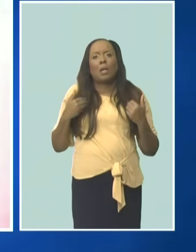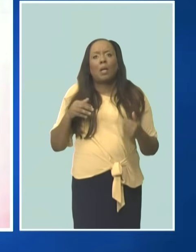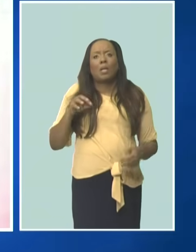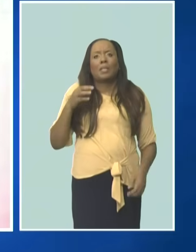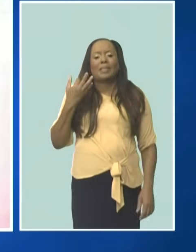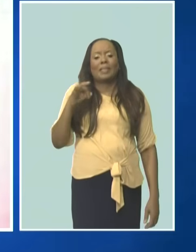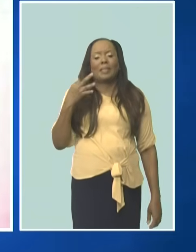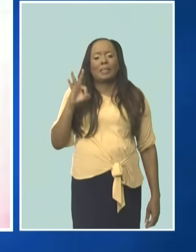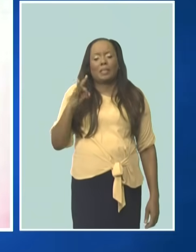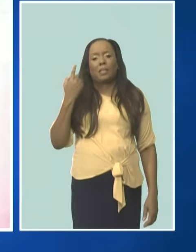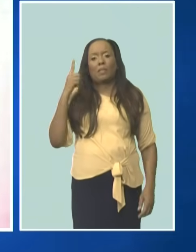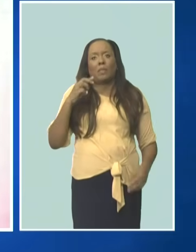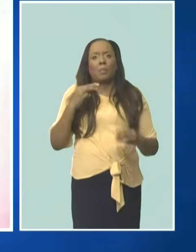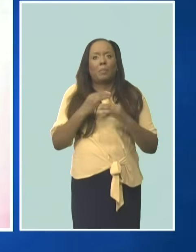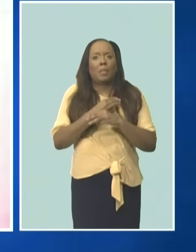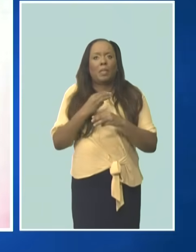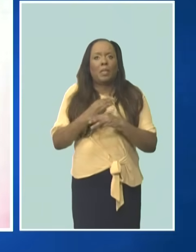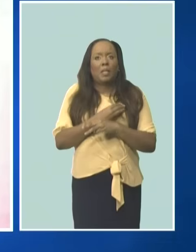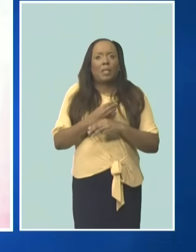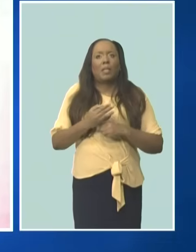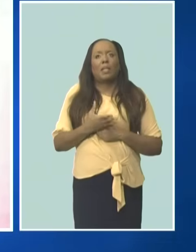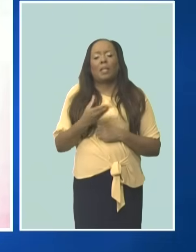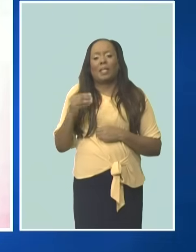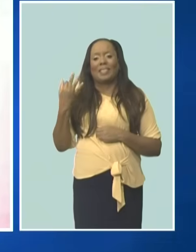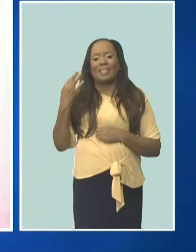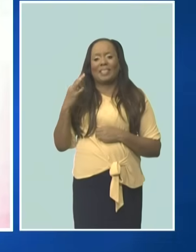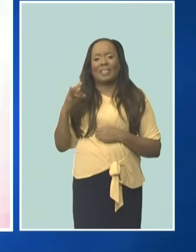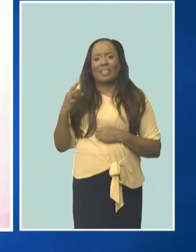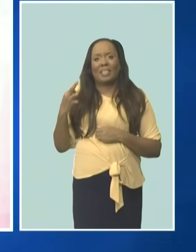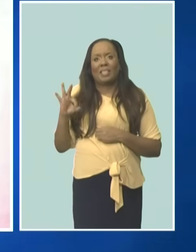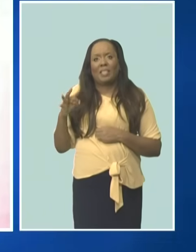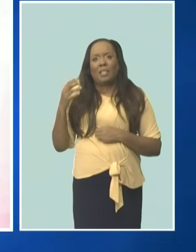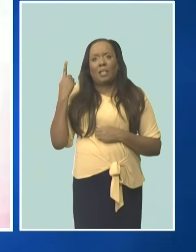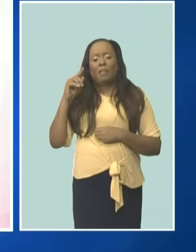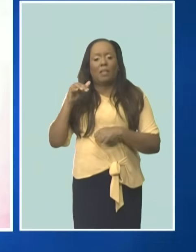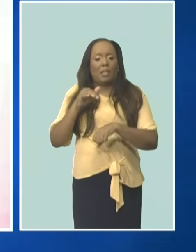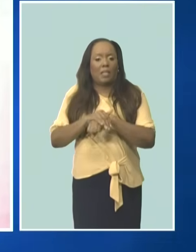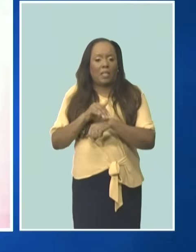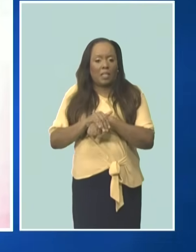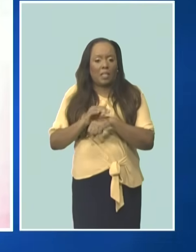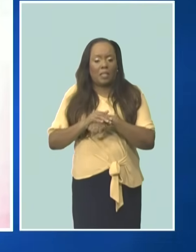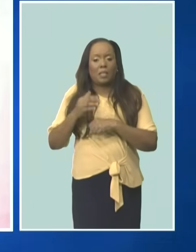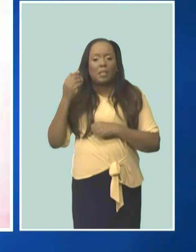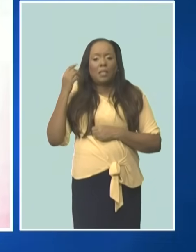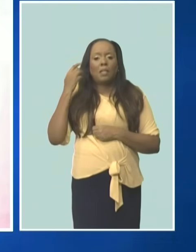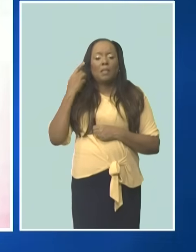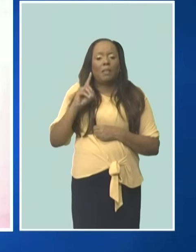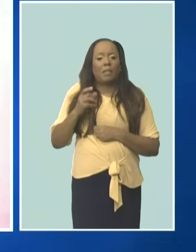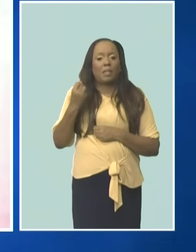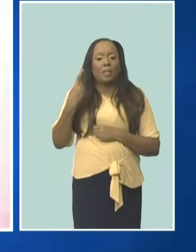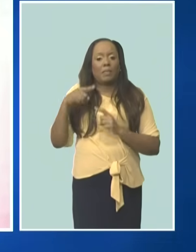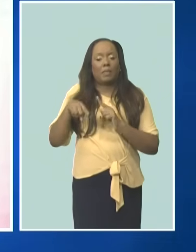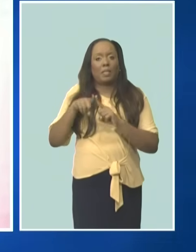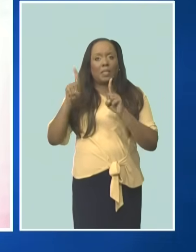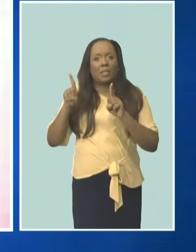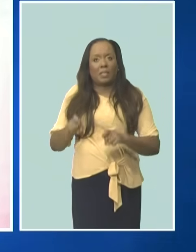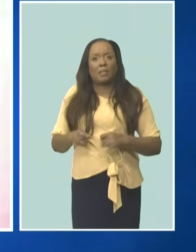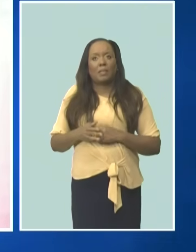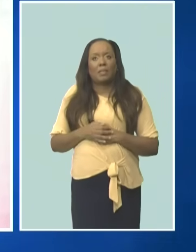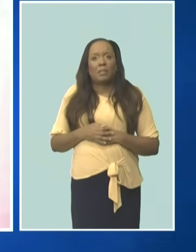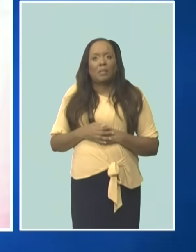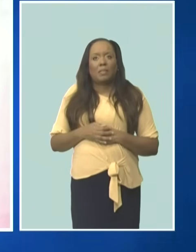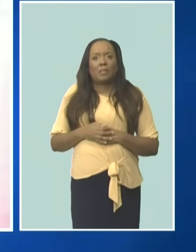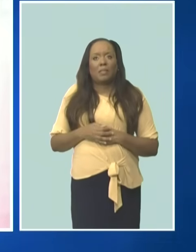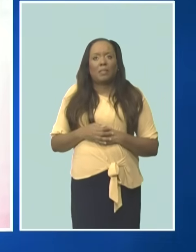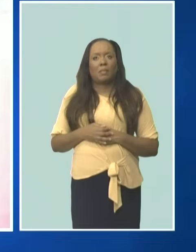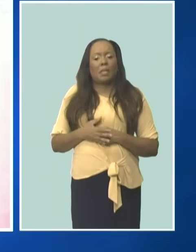for mathematics and 19 for English in the common entrance exam after spending